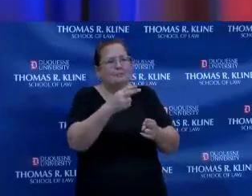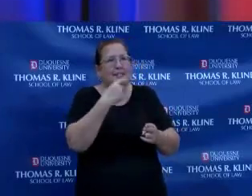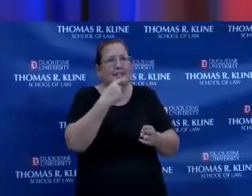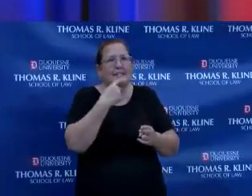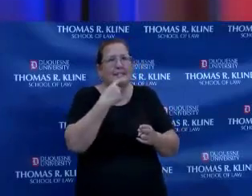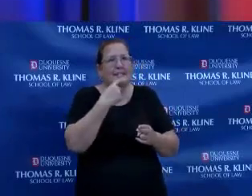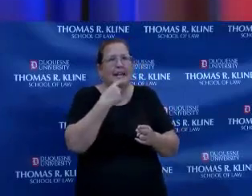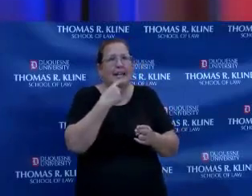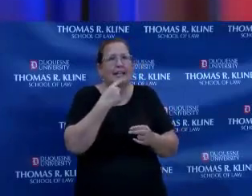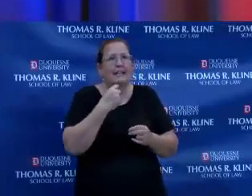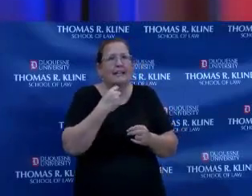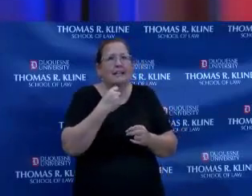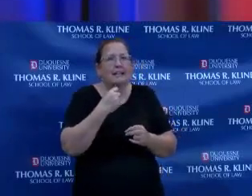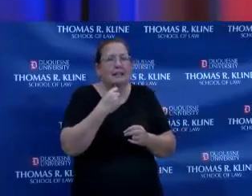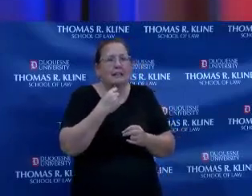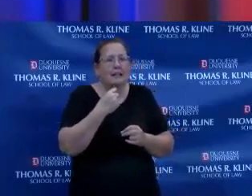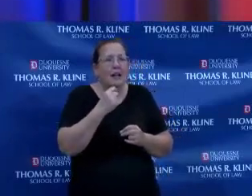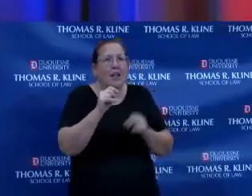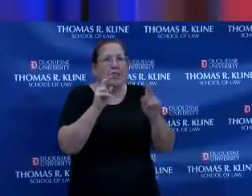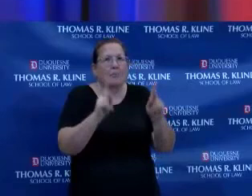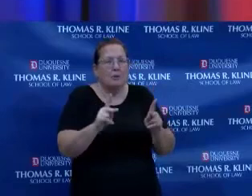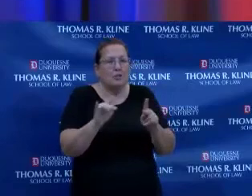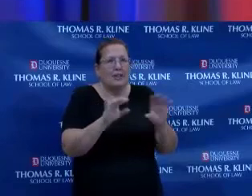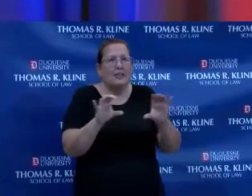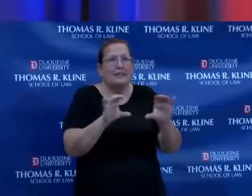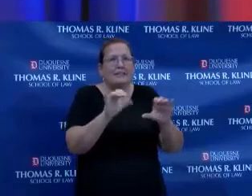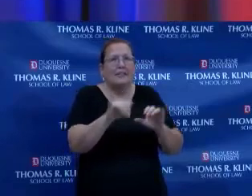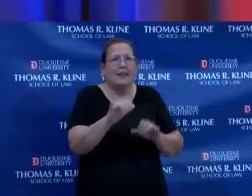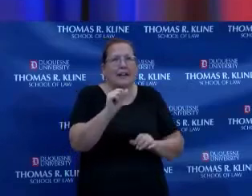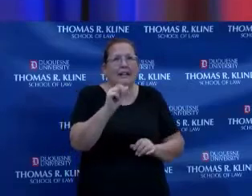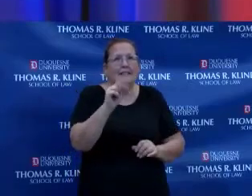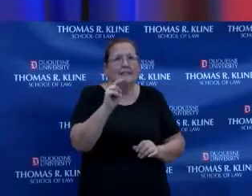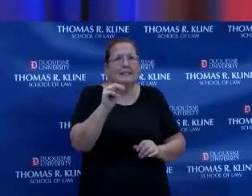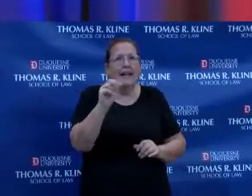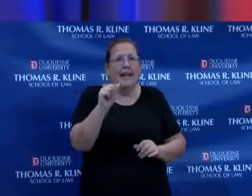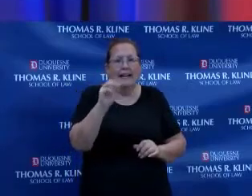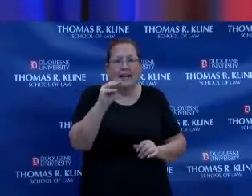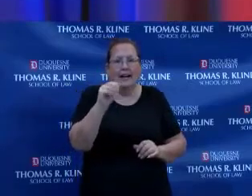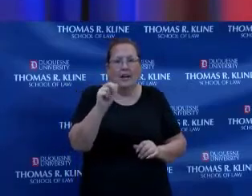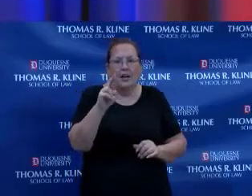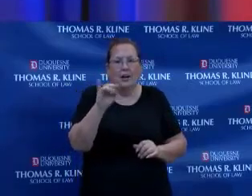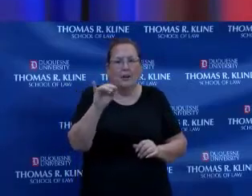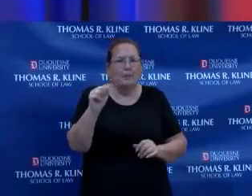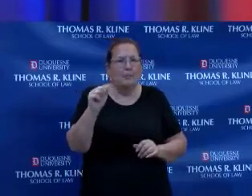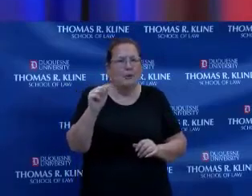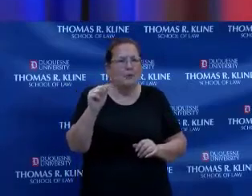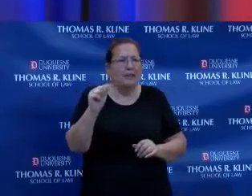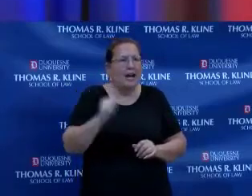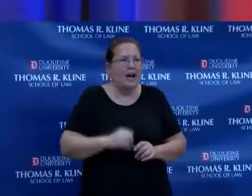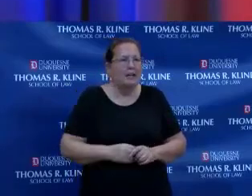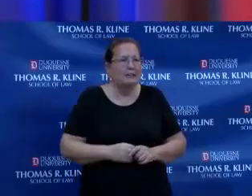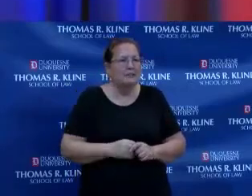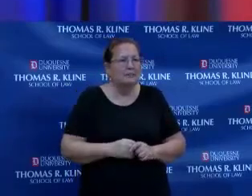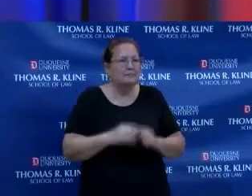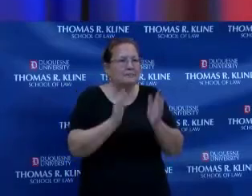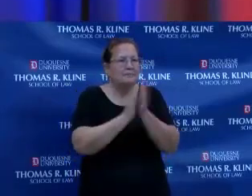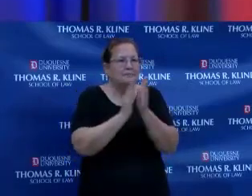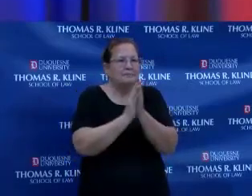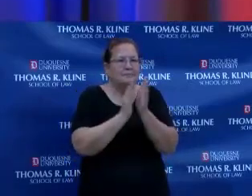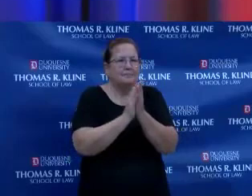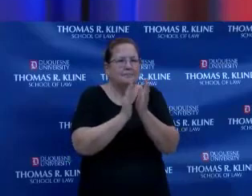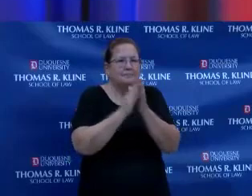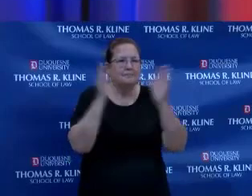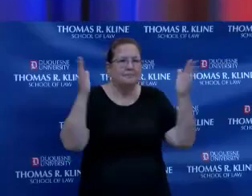John and Liz Murray Award for Excellence in Student Scholarship is Anna Maria Cicinizza. Anna Maria Cicinizza, please stand and